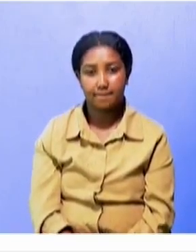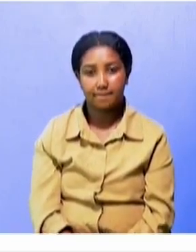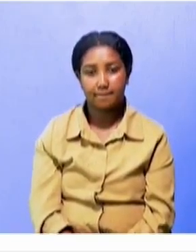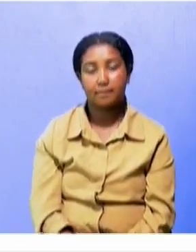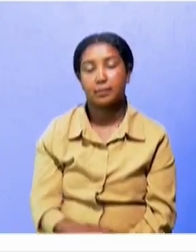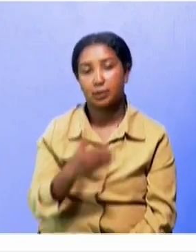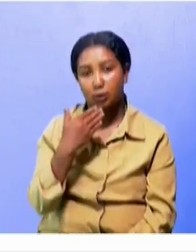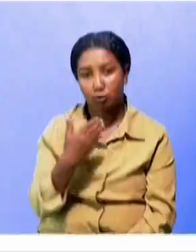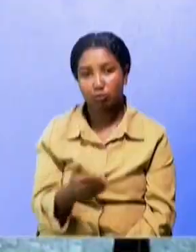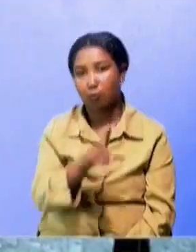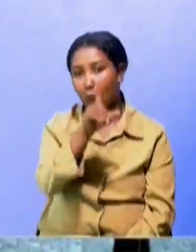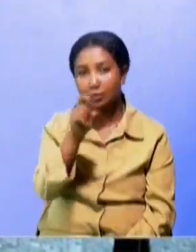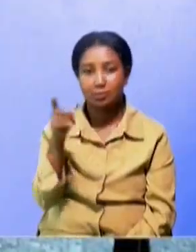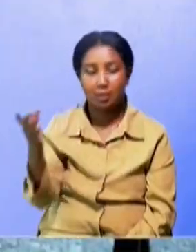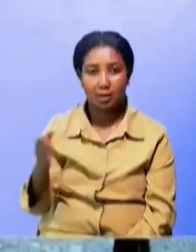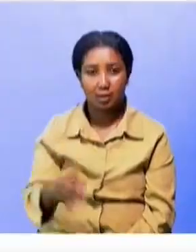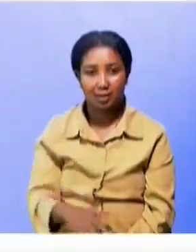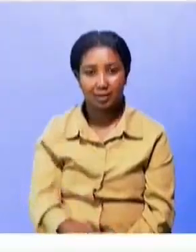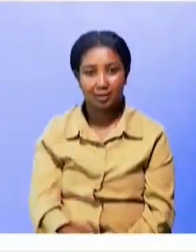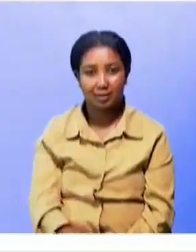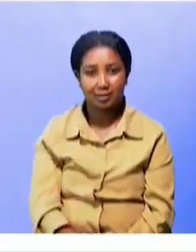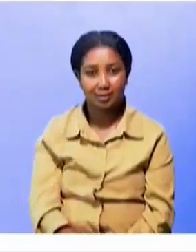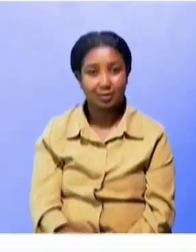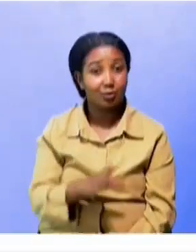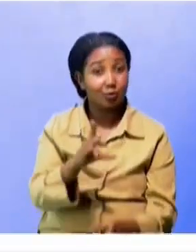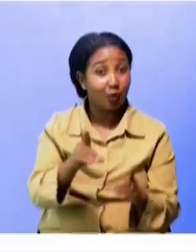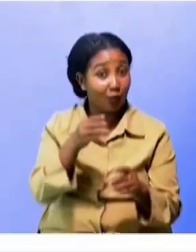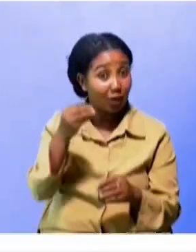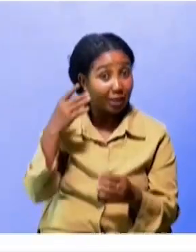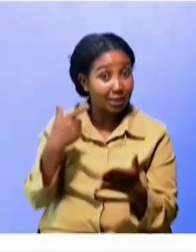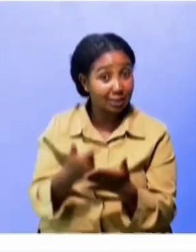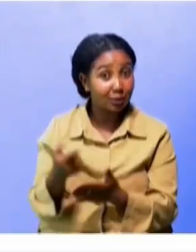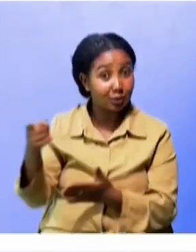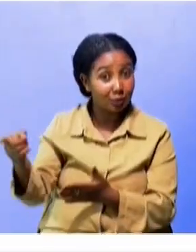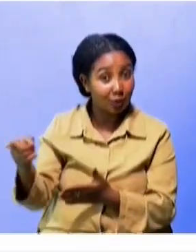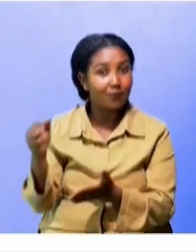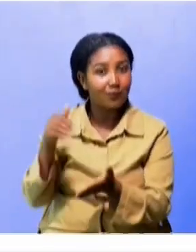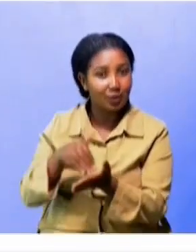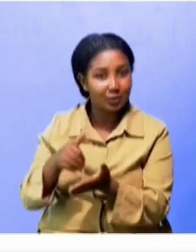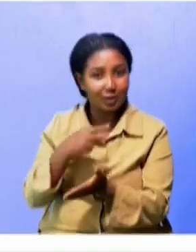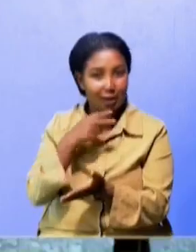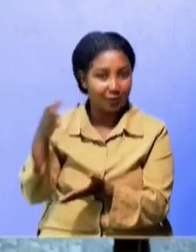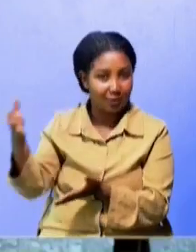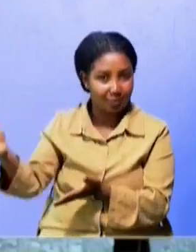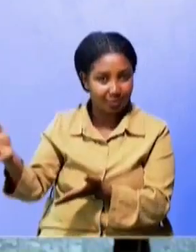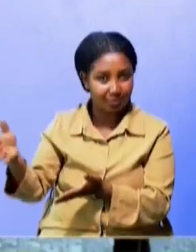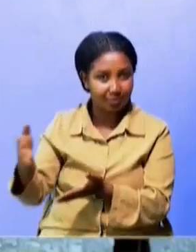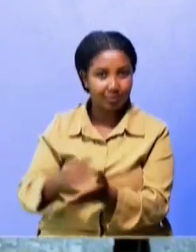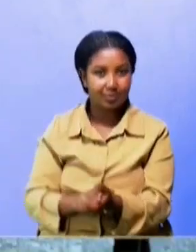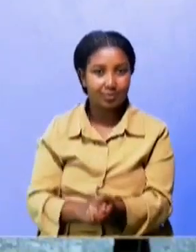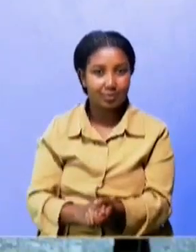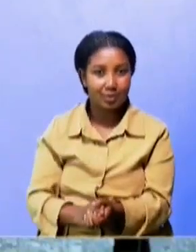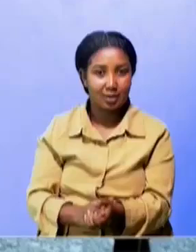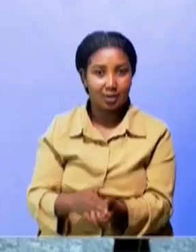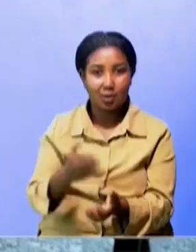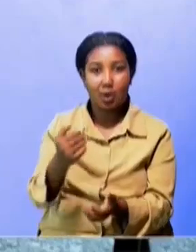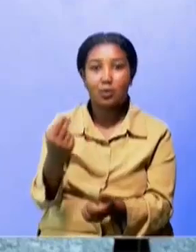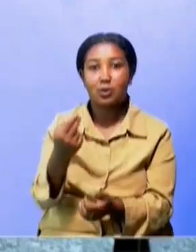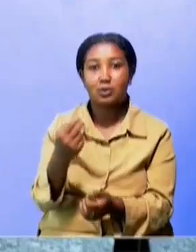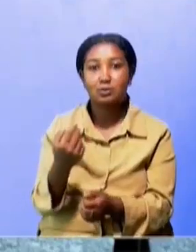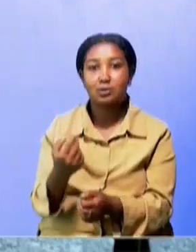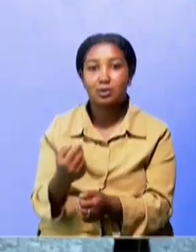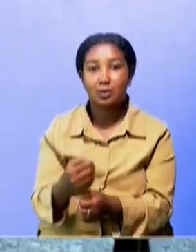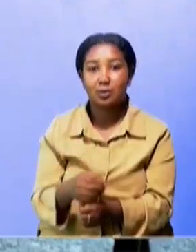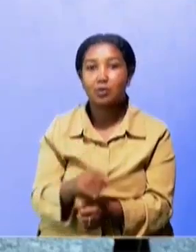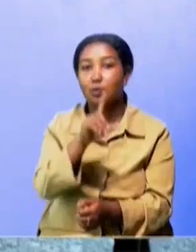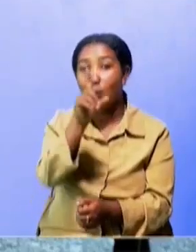Good. Question mark. Don't forget that this is also frequency adverb. Why we use only to